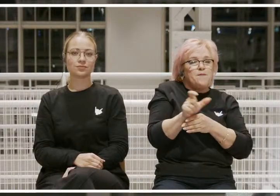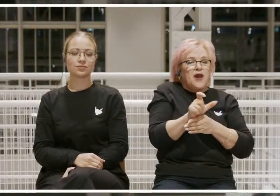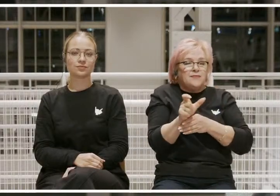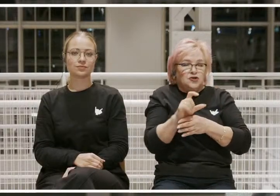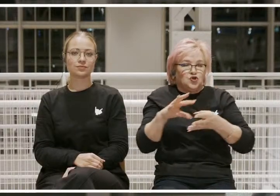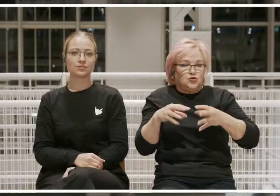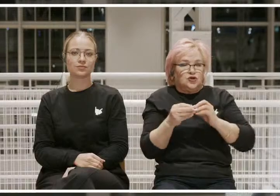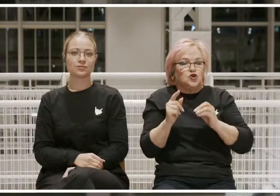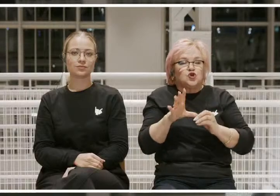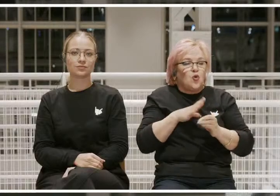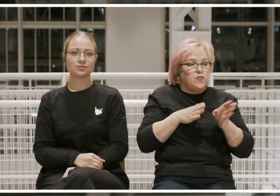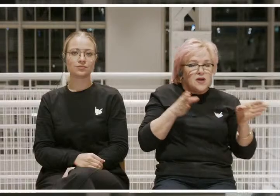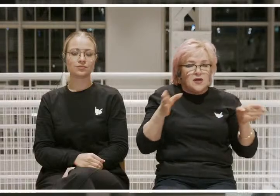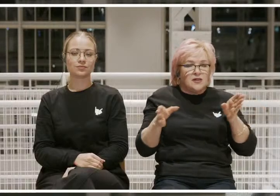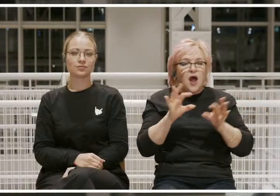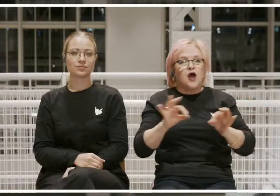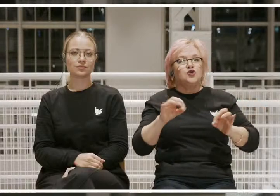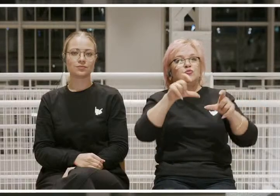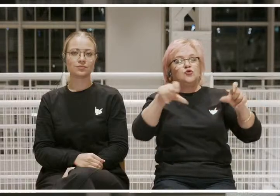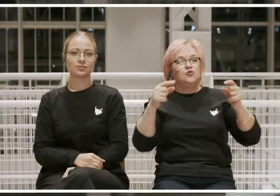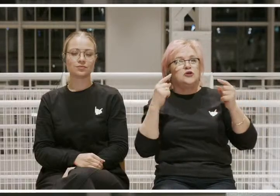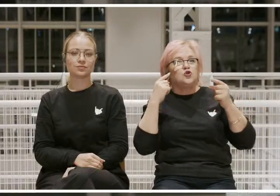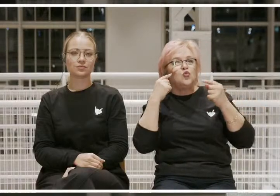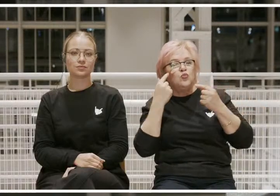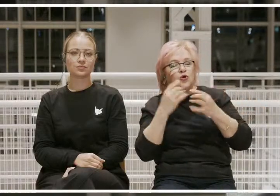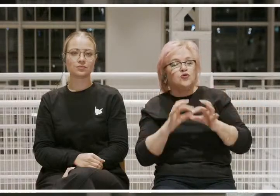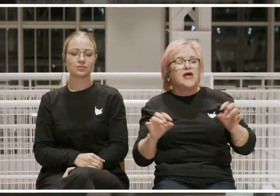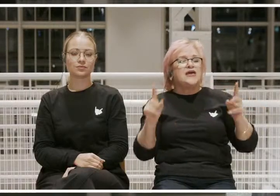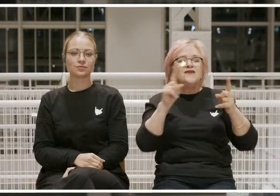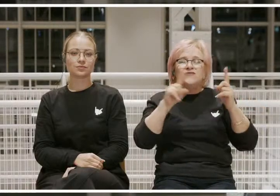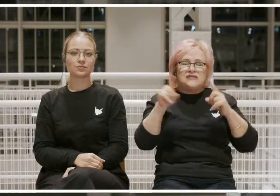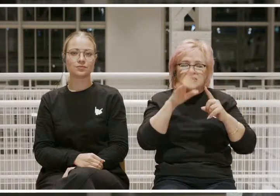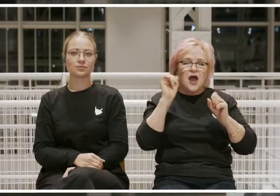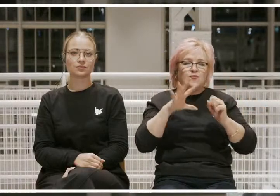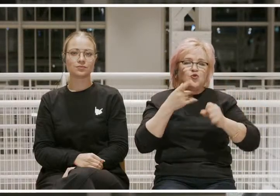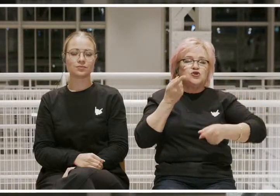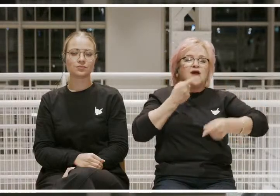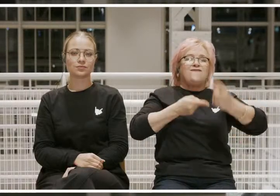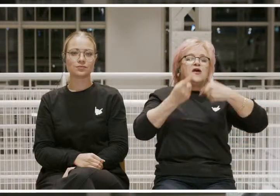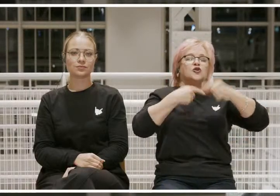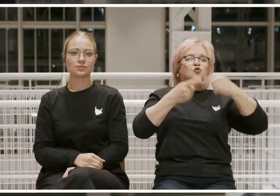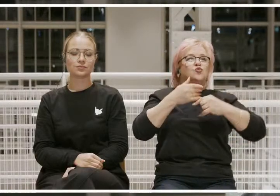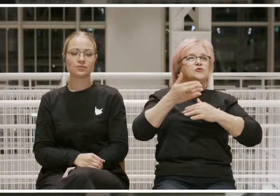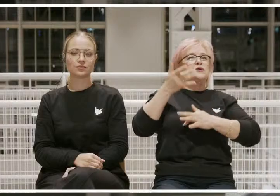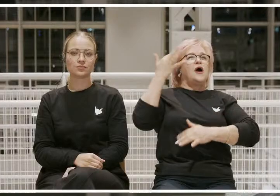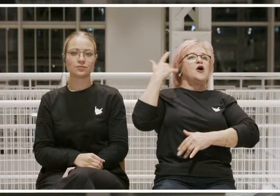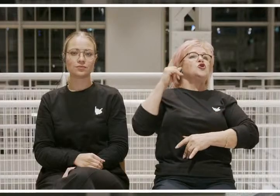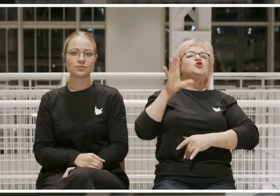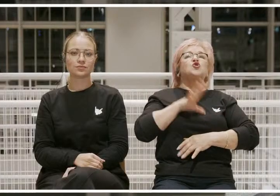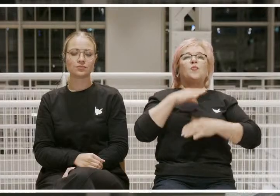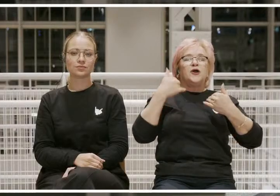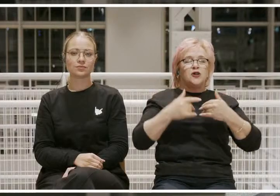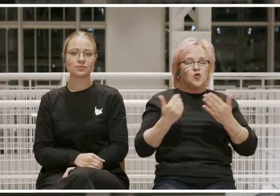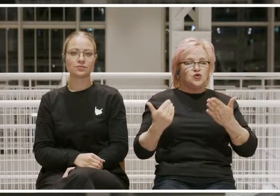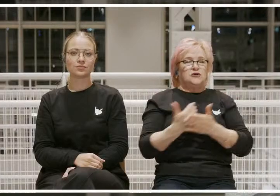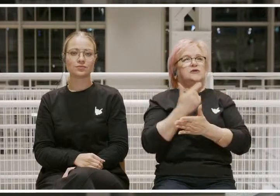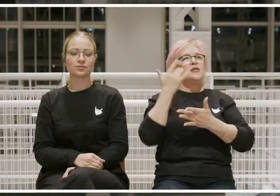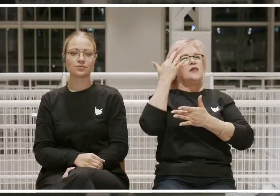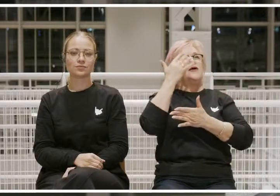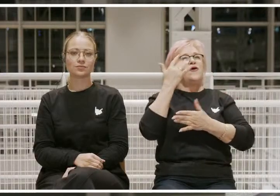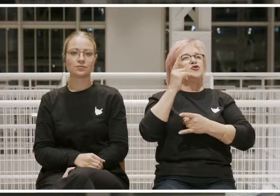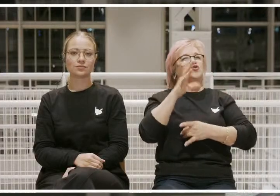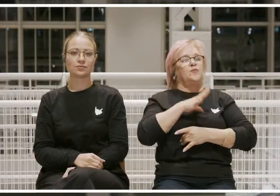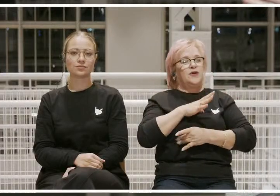and what people are thinking about. Always go back. And yeah, you can always go back, and you can sort of also changed